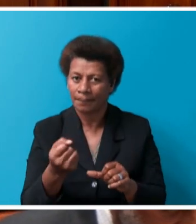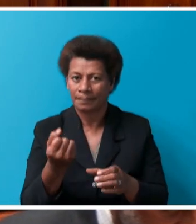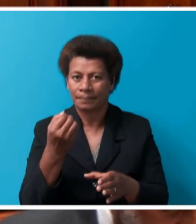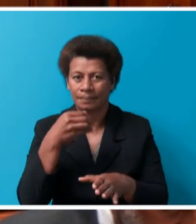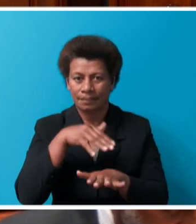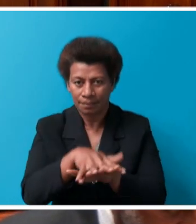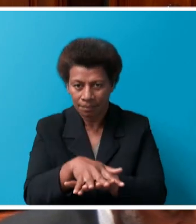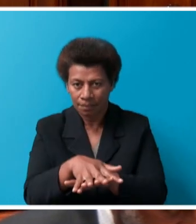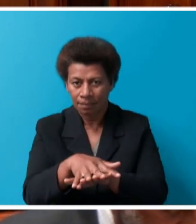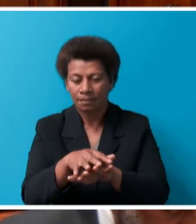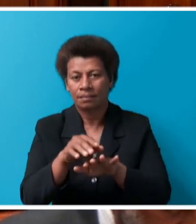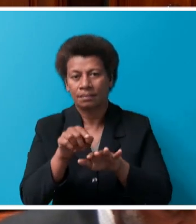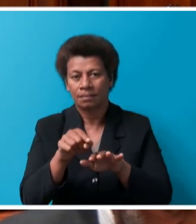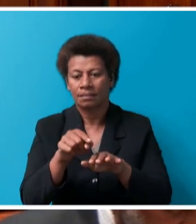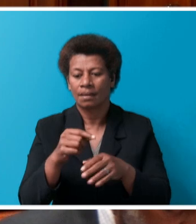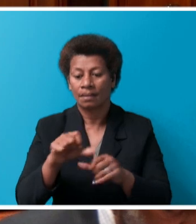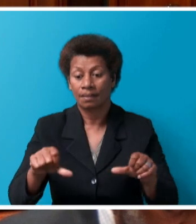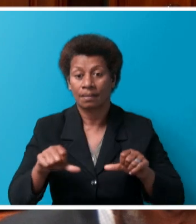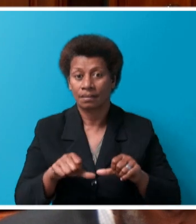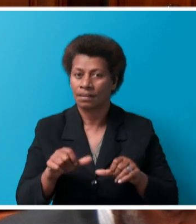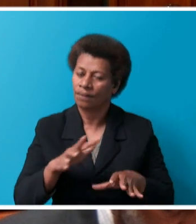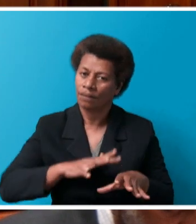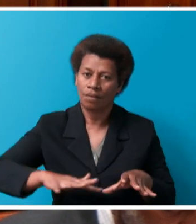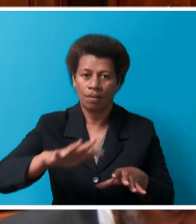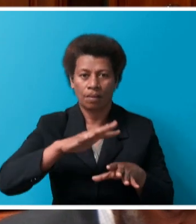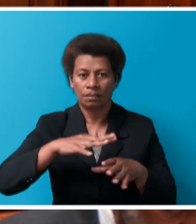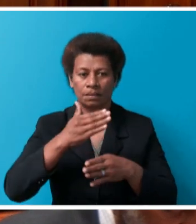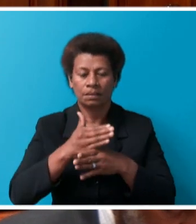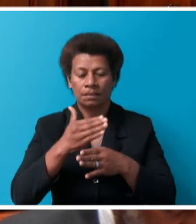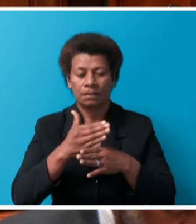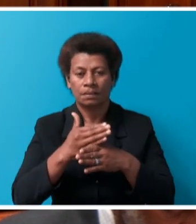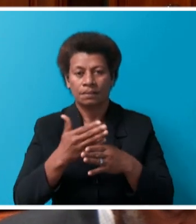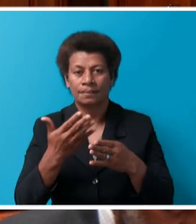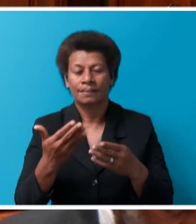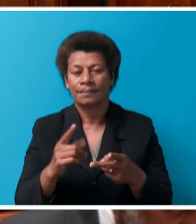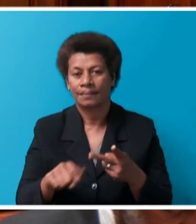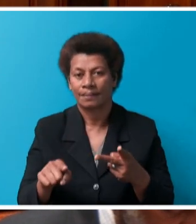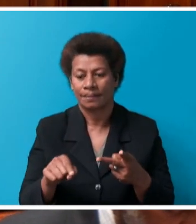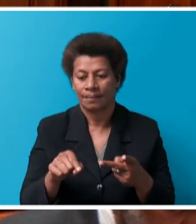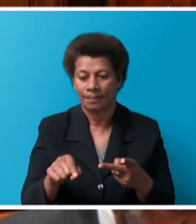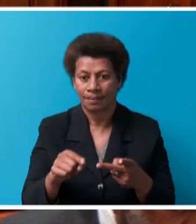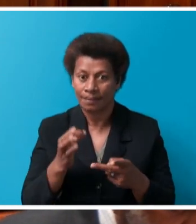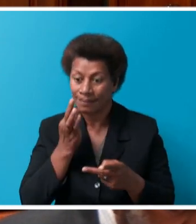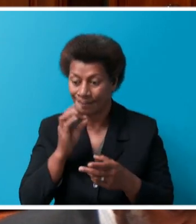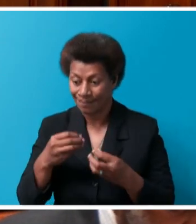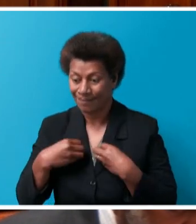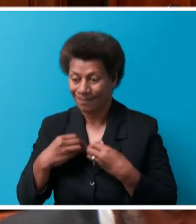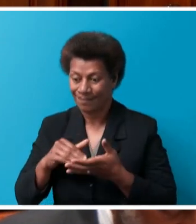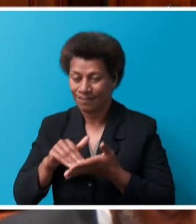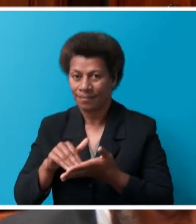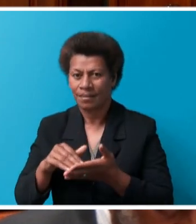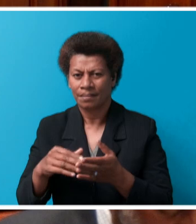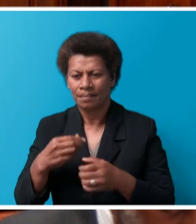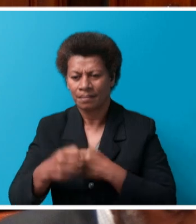must work for everyone. We are helping small-scale farmers move to semi-commercial production. We